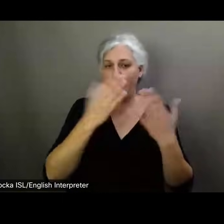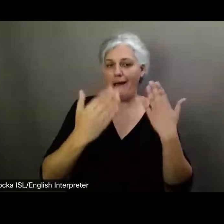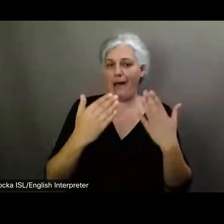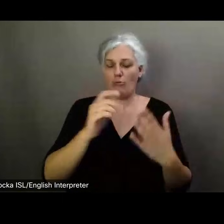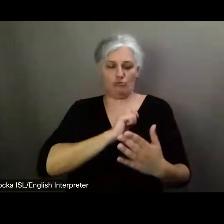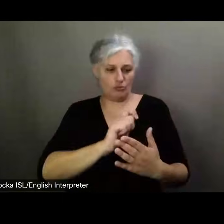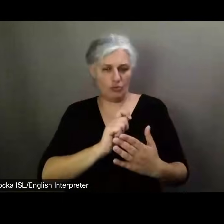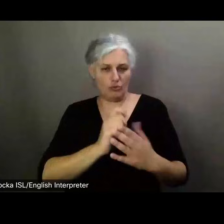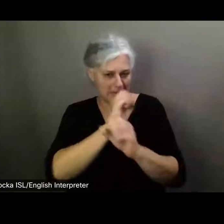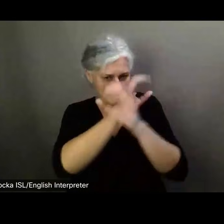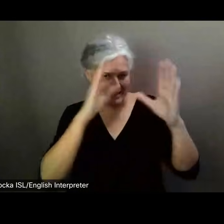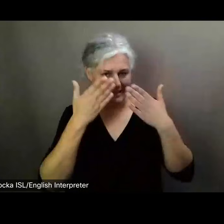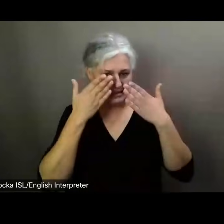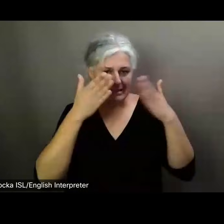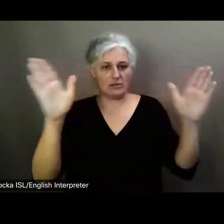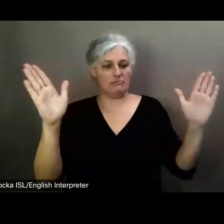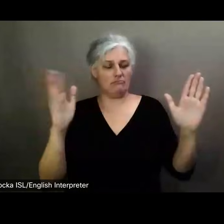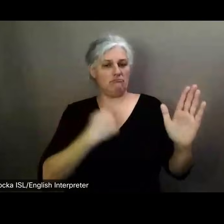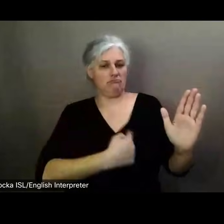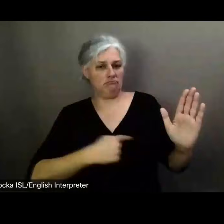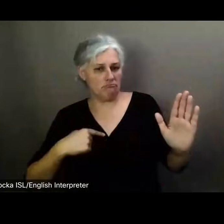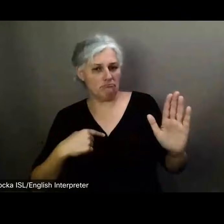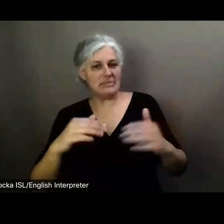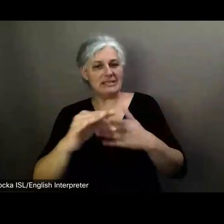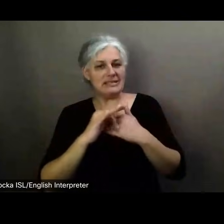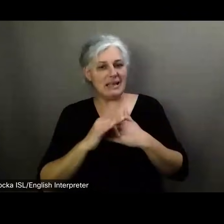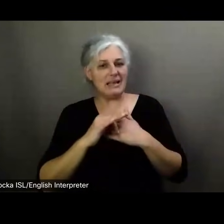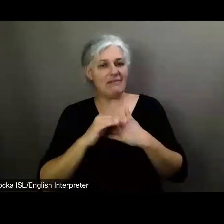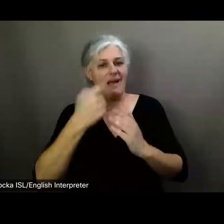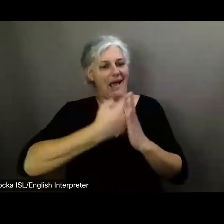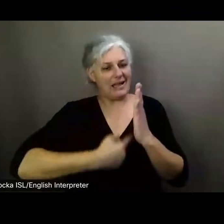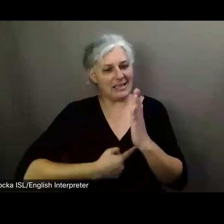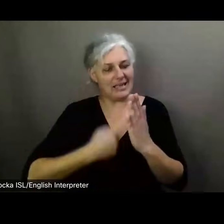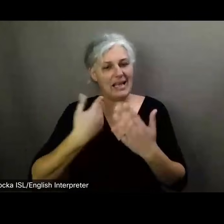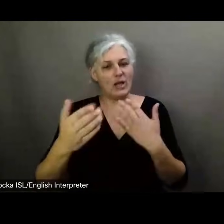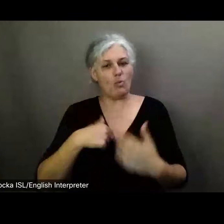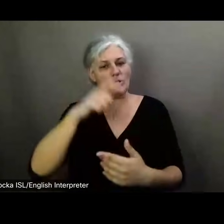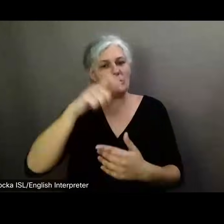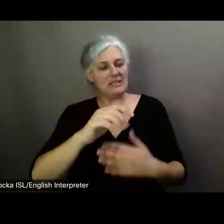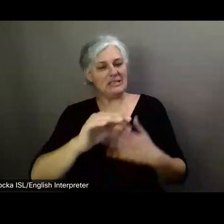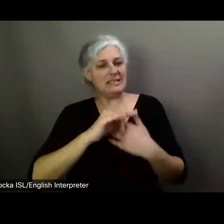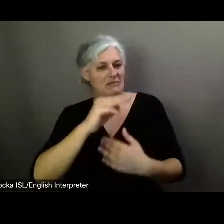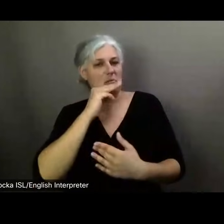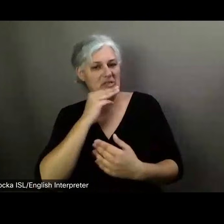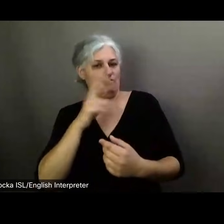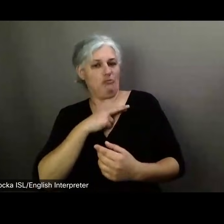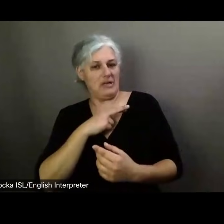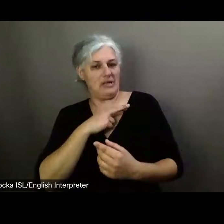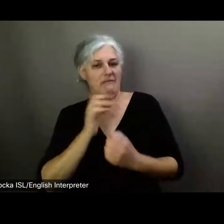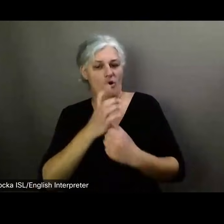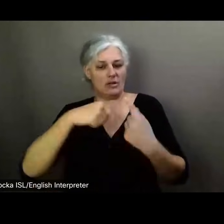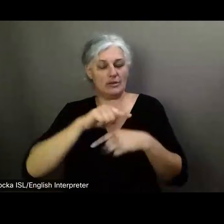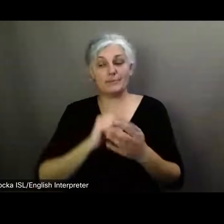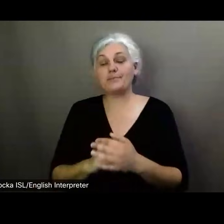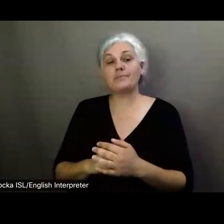actions what safe, ethical, and patient-centered care really means. Thank you. Thank you, Colin, and